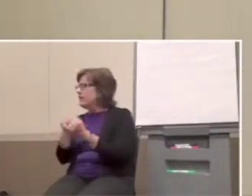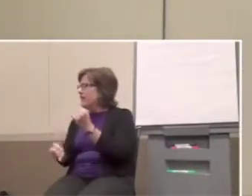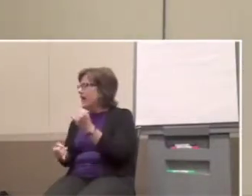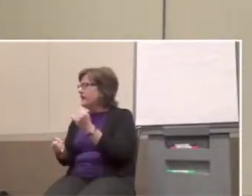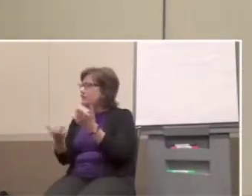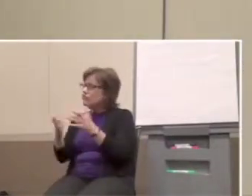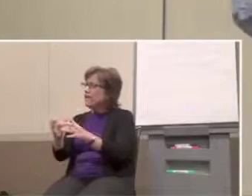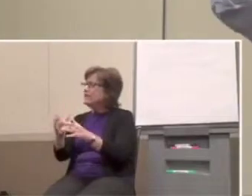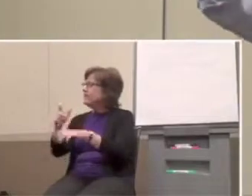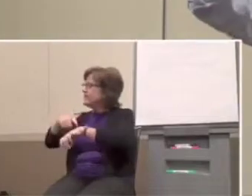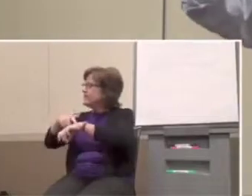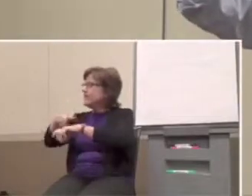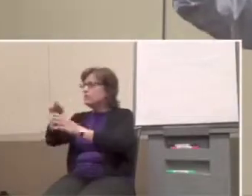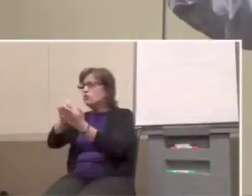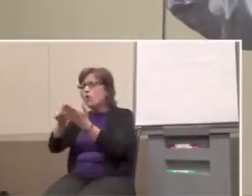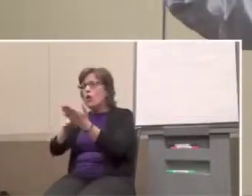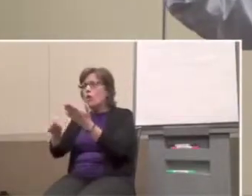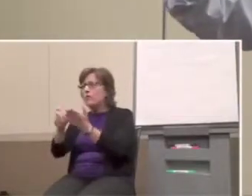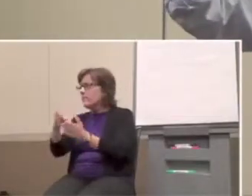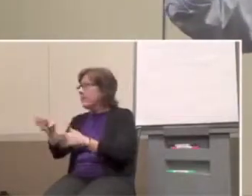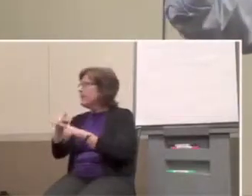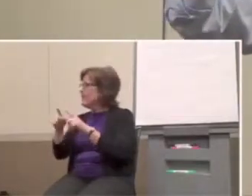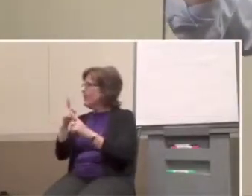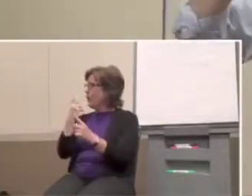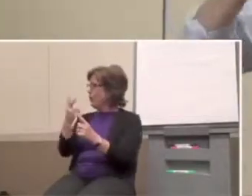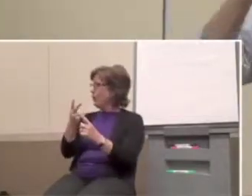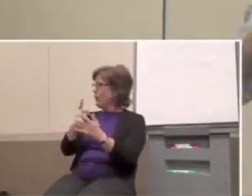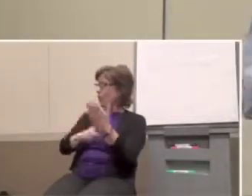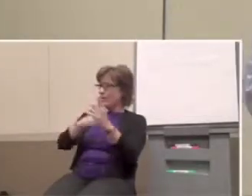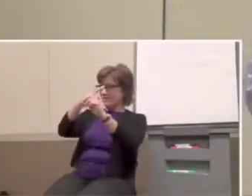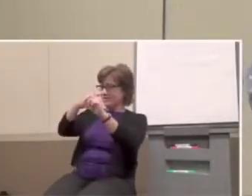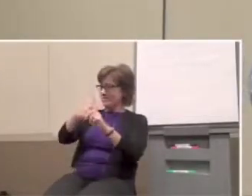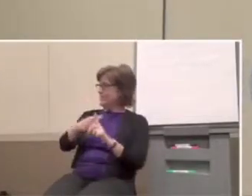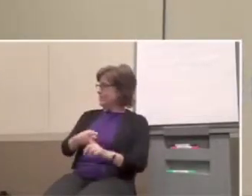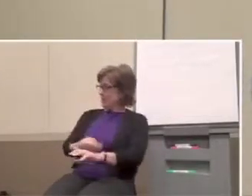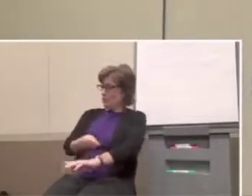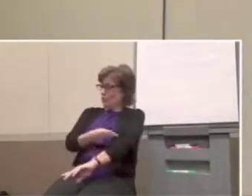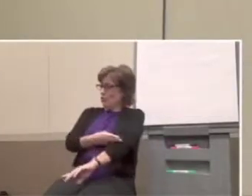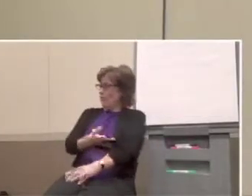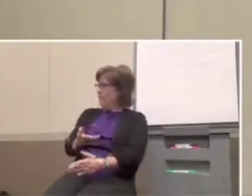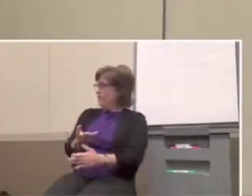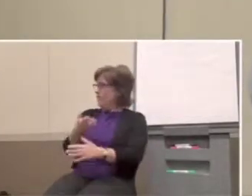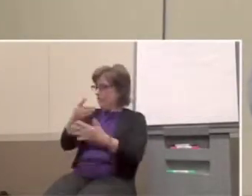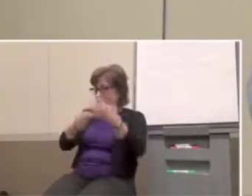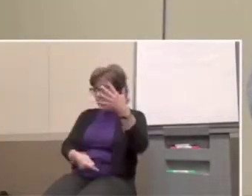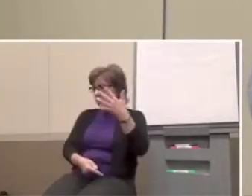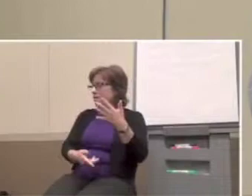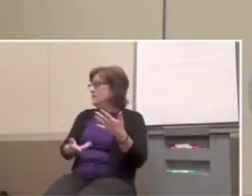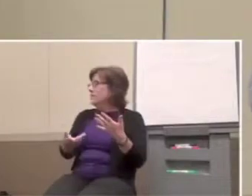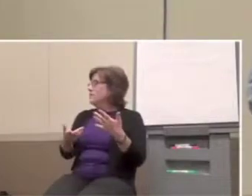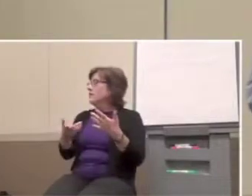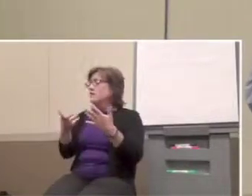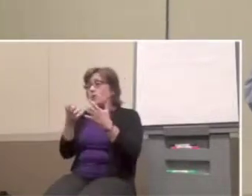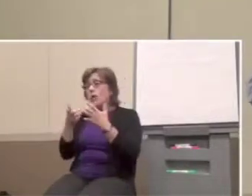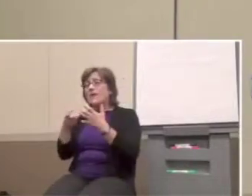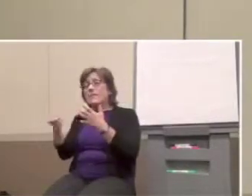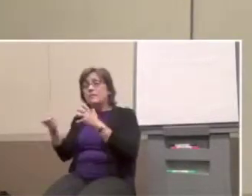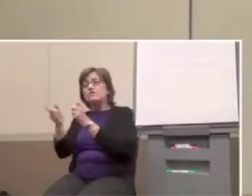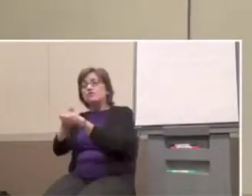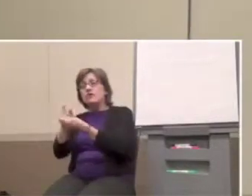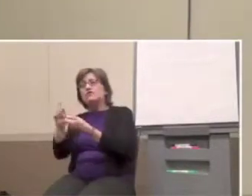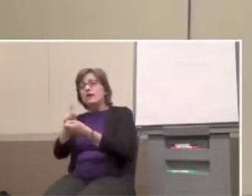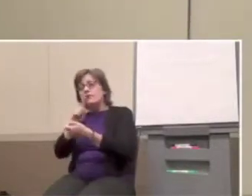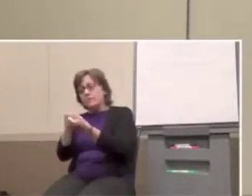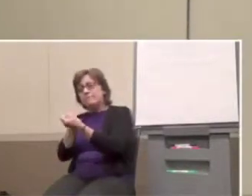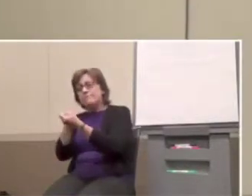plan, but look at all the improvement that's been done. And so if you want kids to change, you have to be willing to invest in that change and understand that they're going